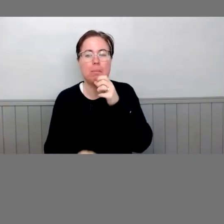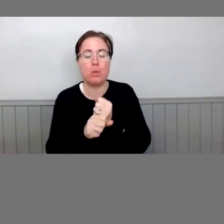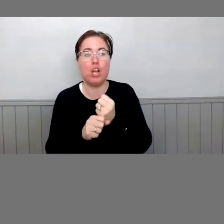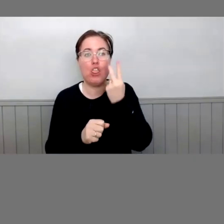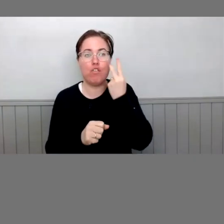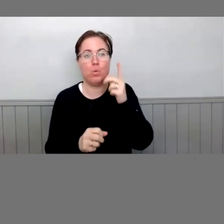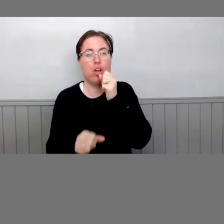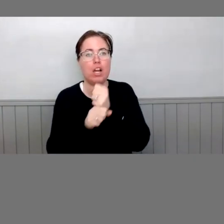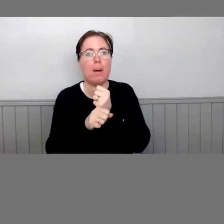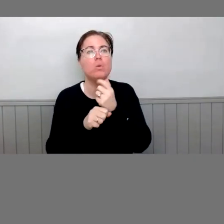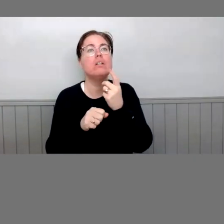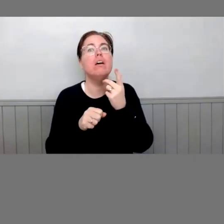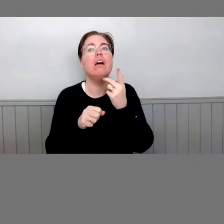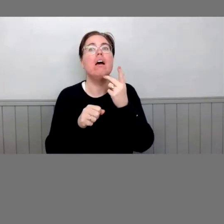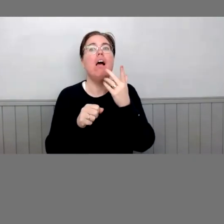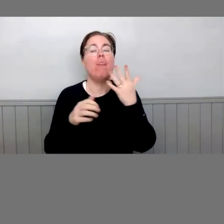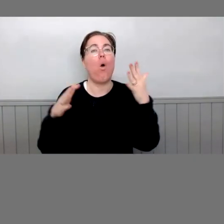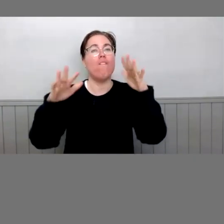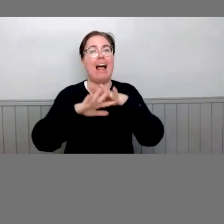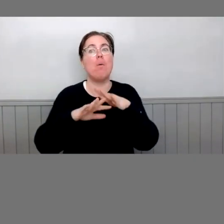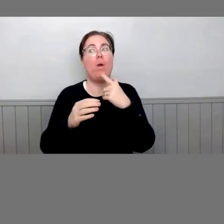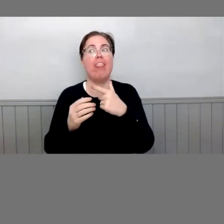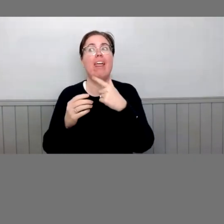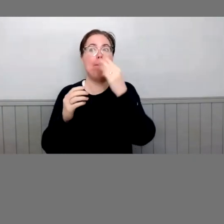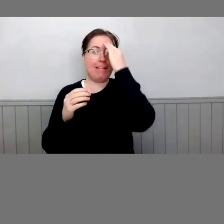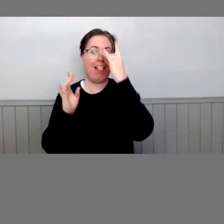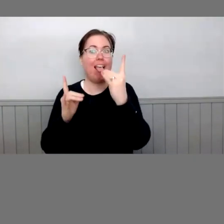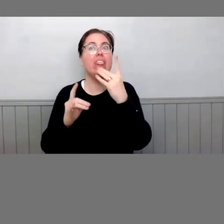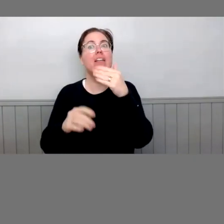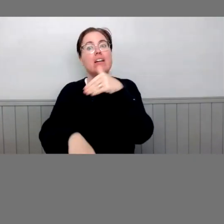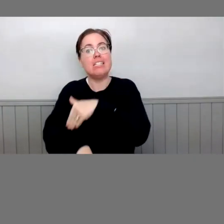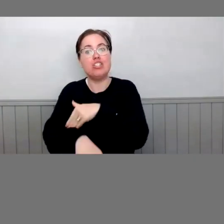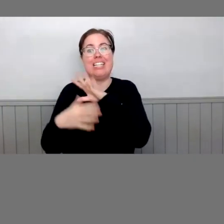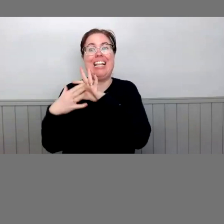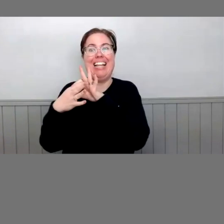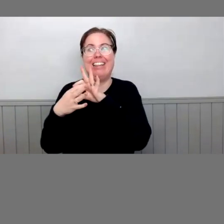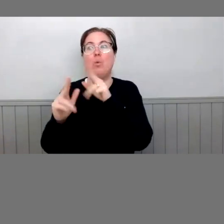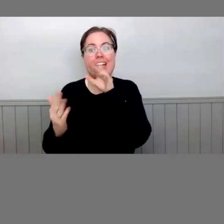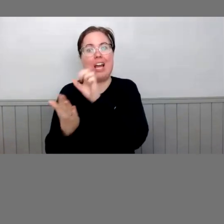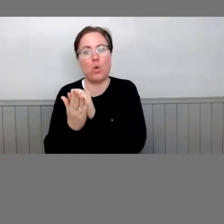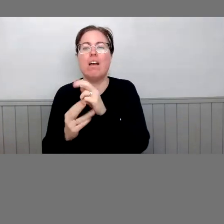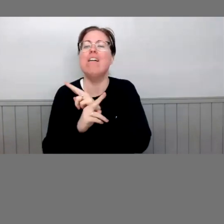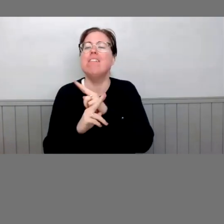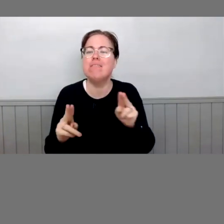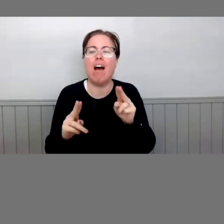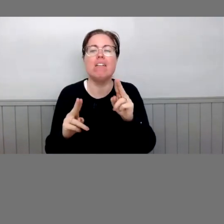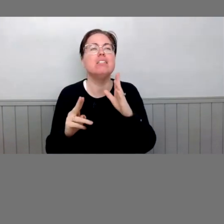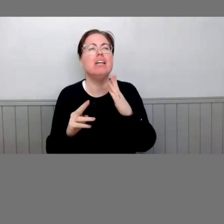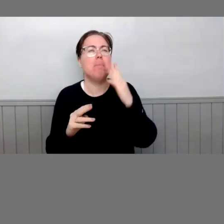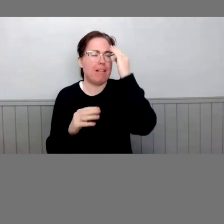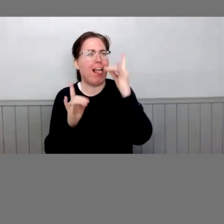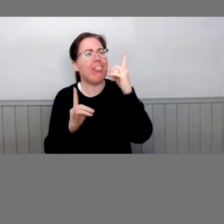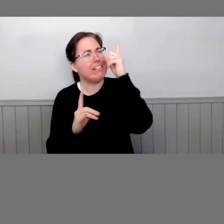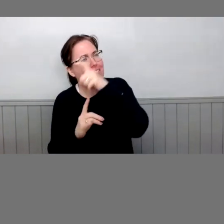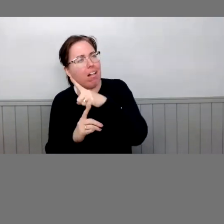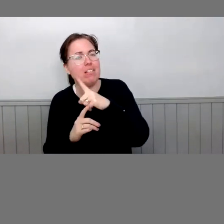with diagnosable mental health conditions as opposed to potentially subclinical threshold difficulties in mental